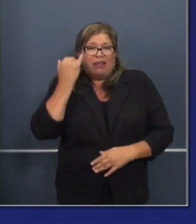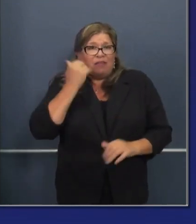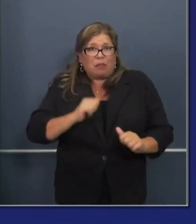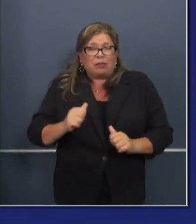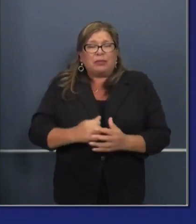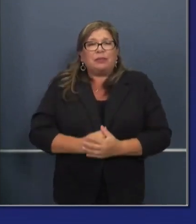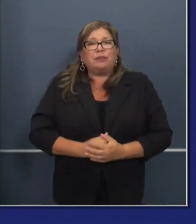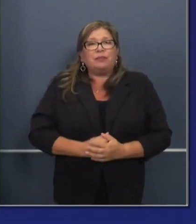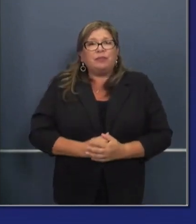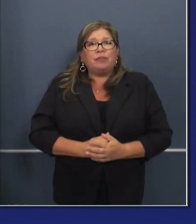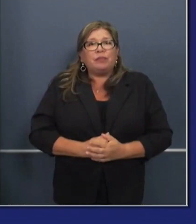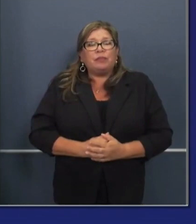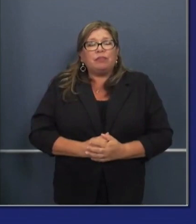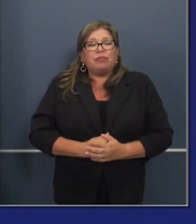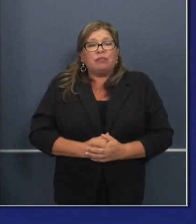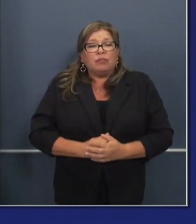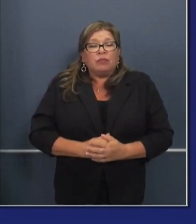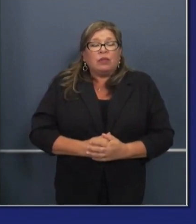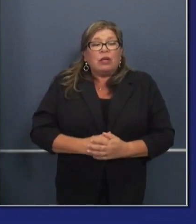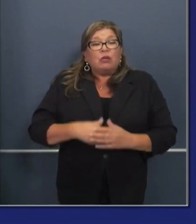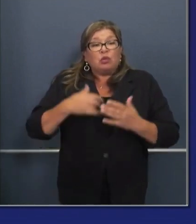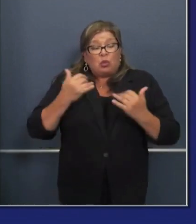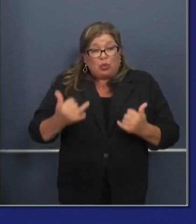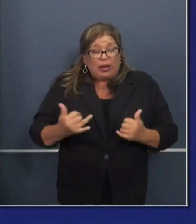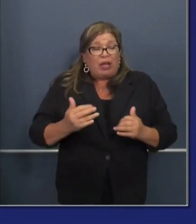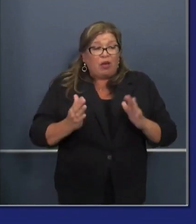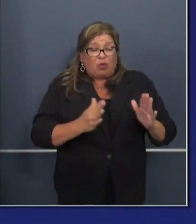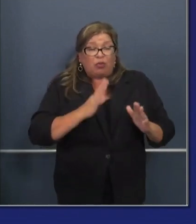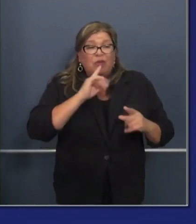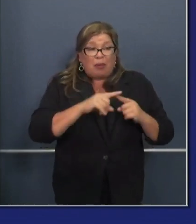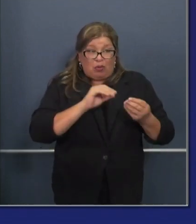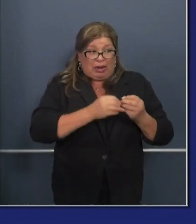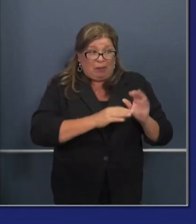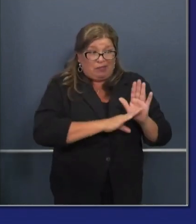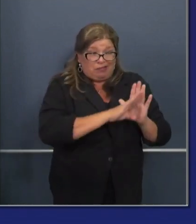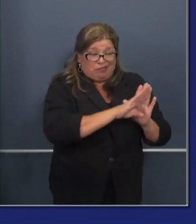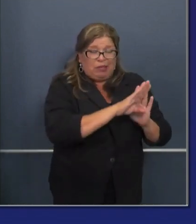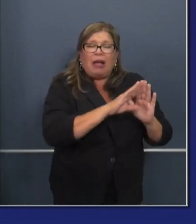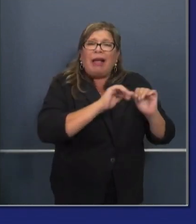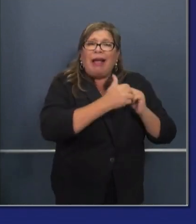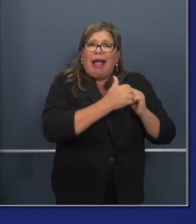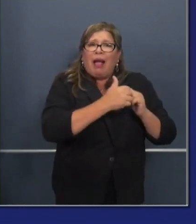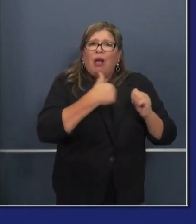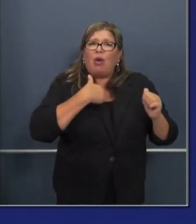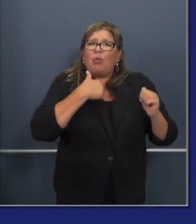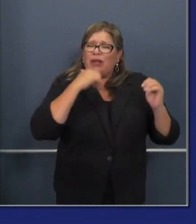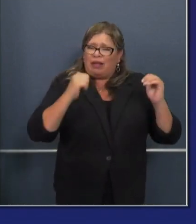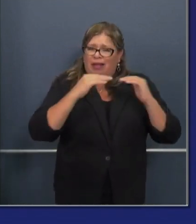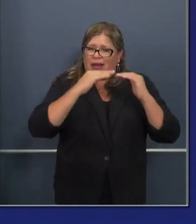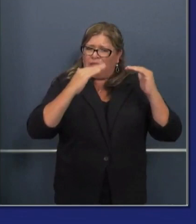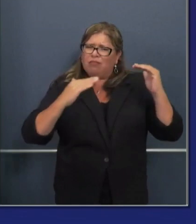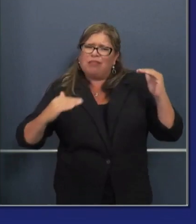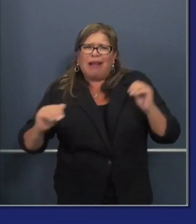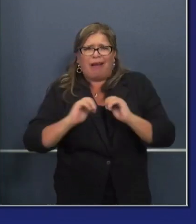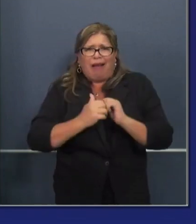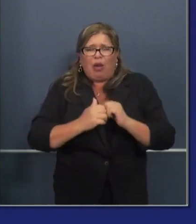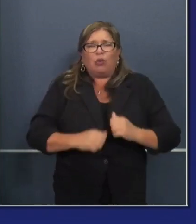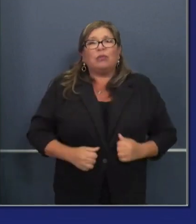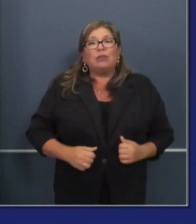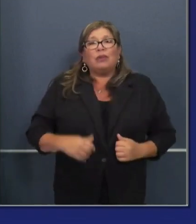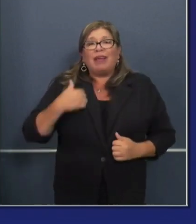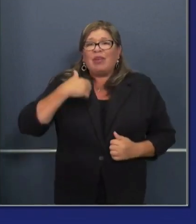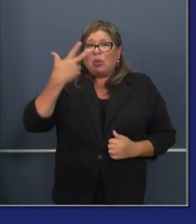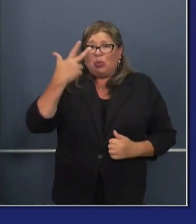of decreasing exposures. So as you can see on the top line, with no decreased exposure, so that means going about